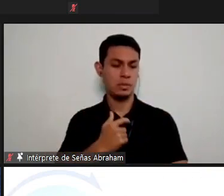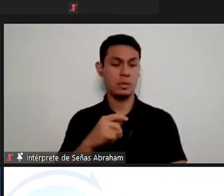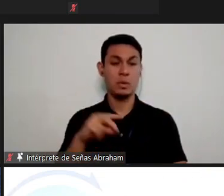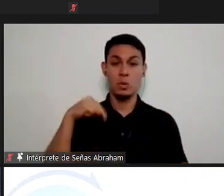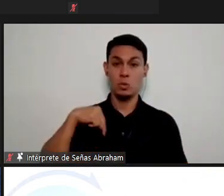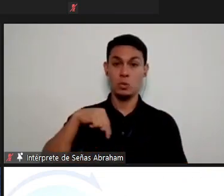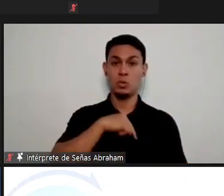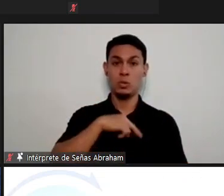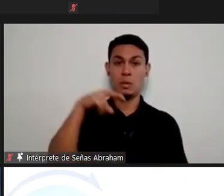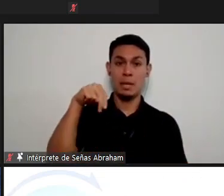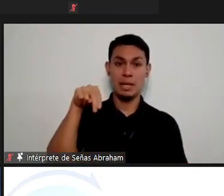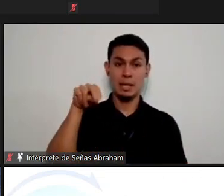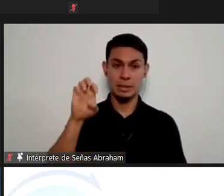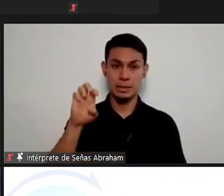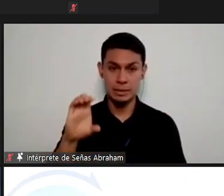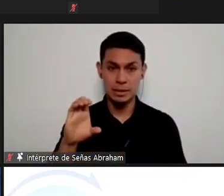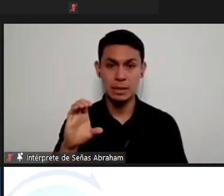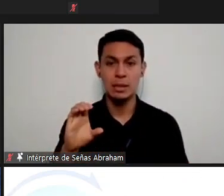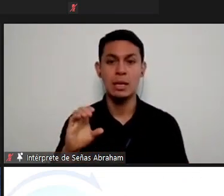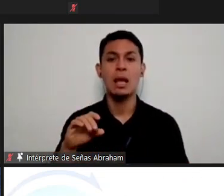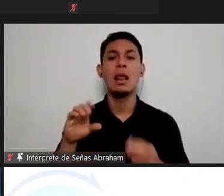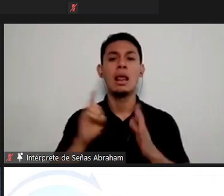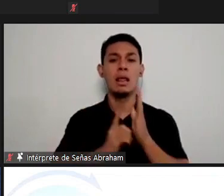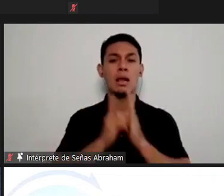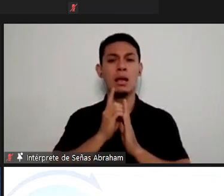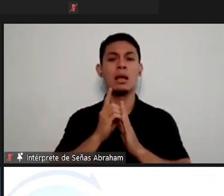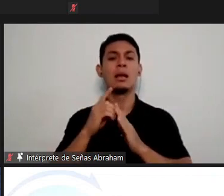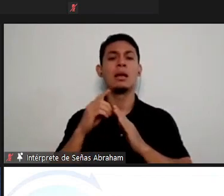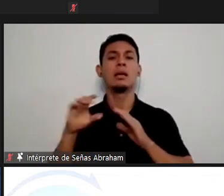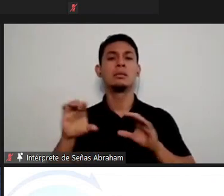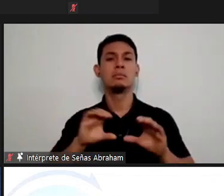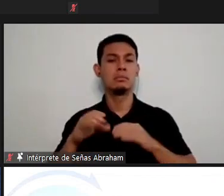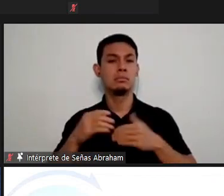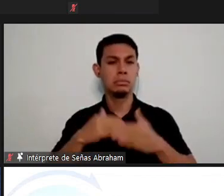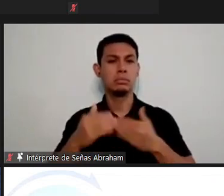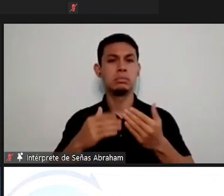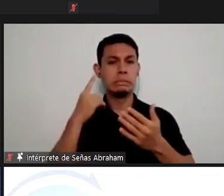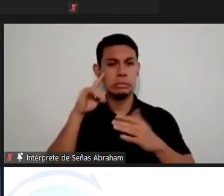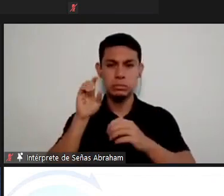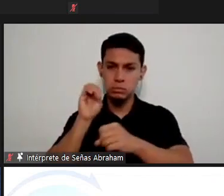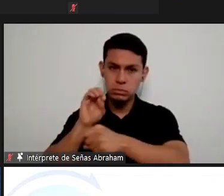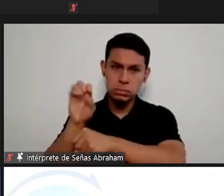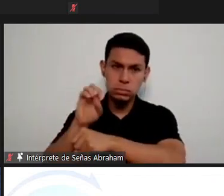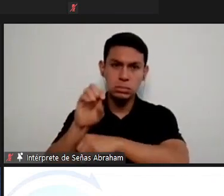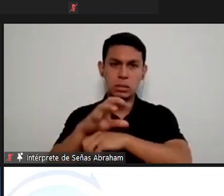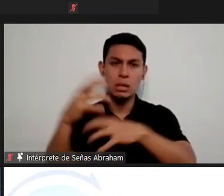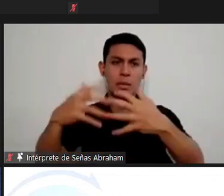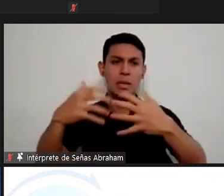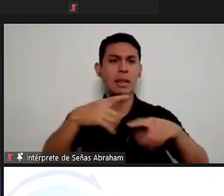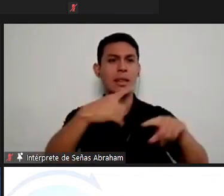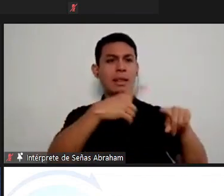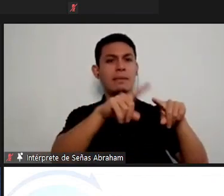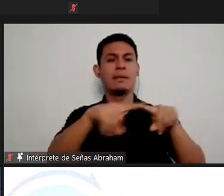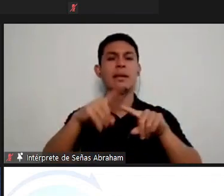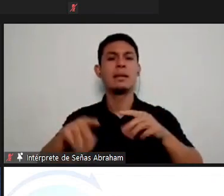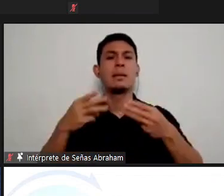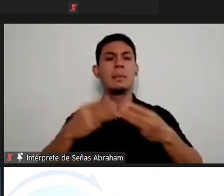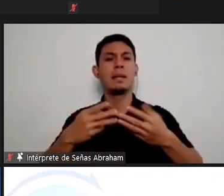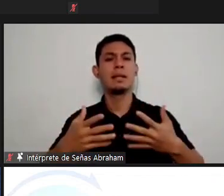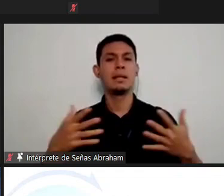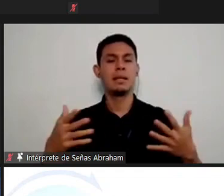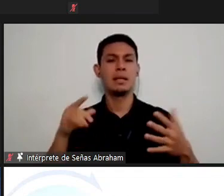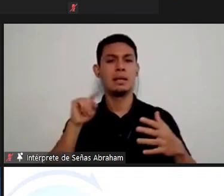agencies responsible for human rights for us as a pmc we are oriented to have